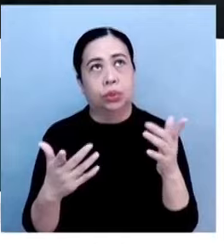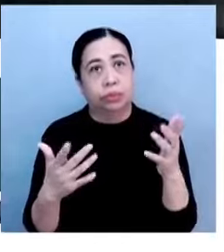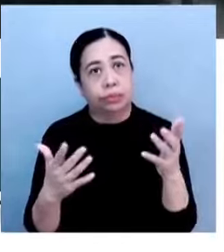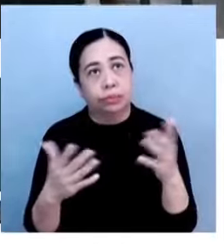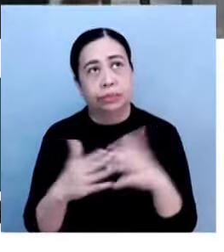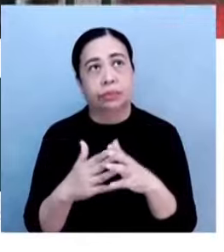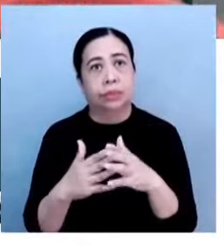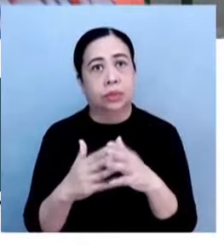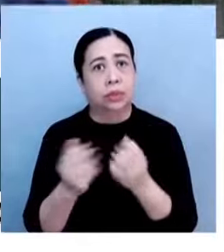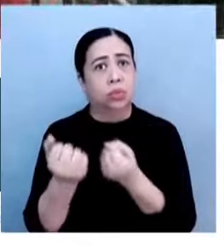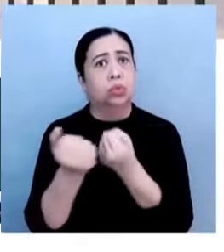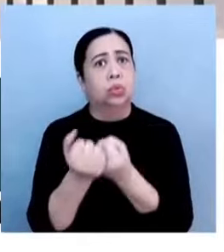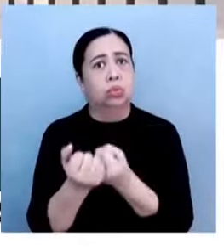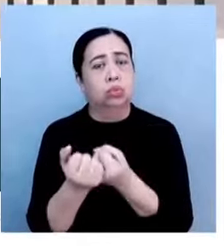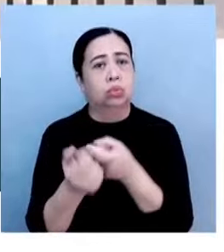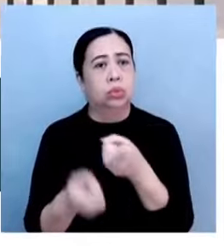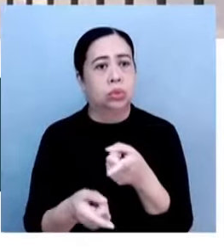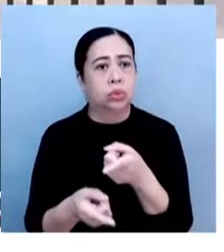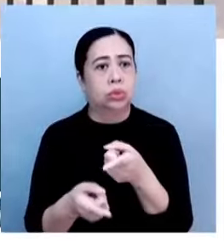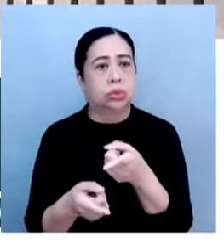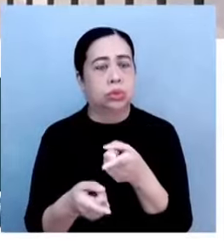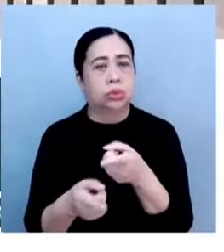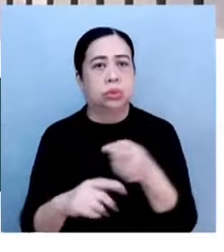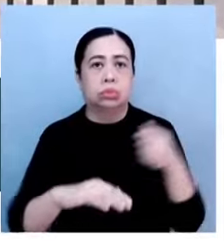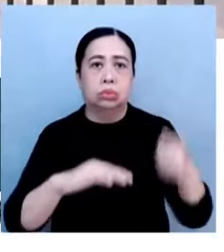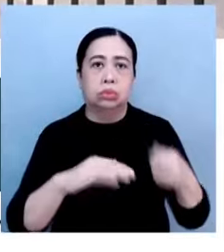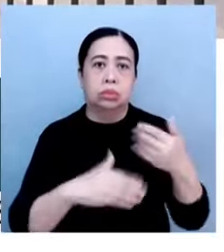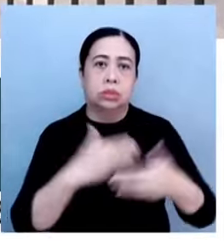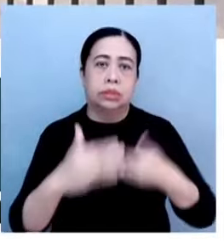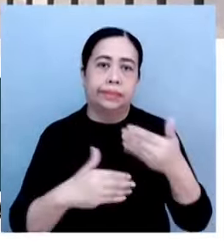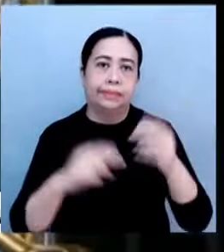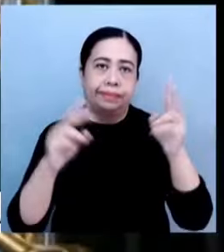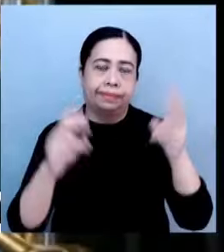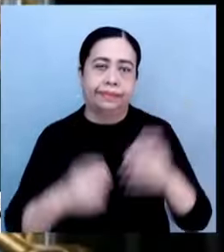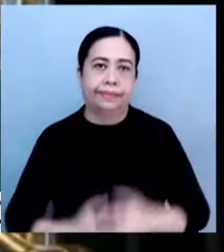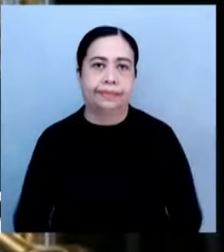they support the judicial process, kumbaga.